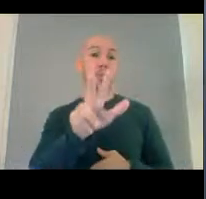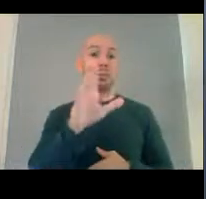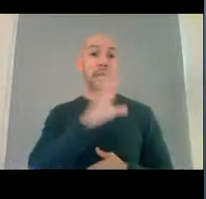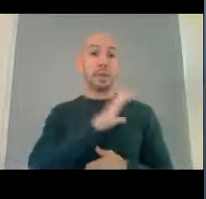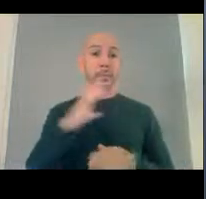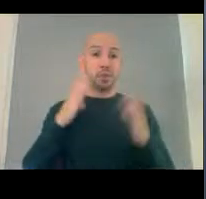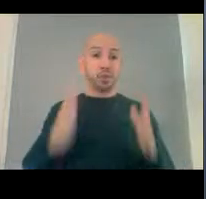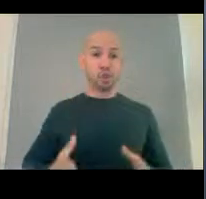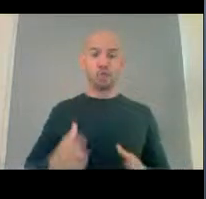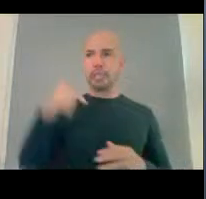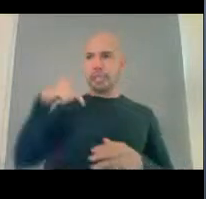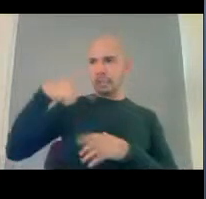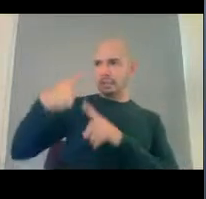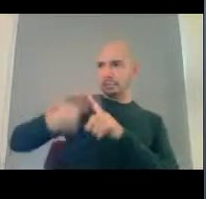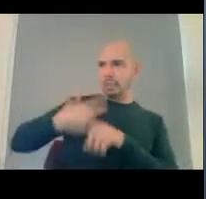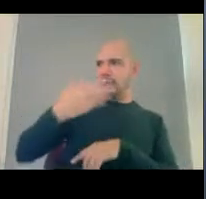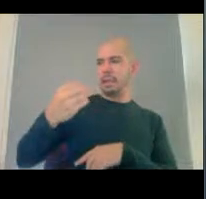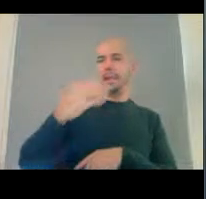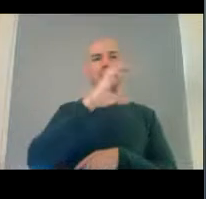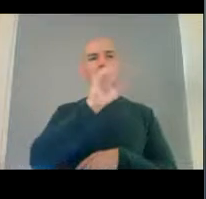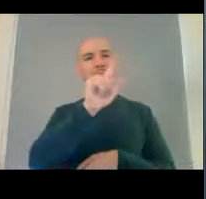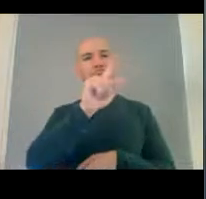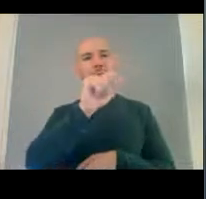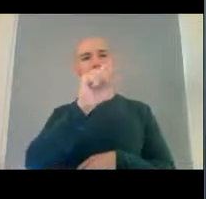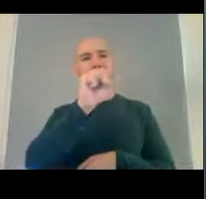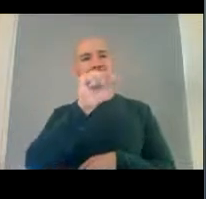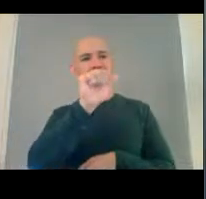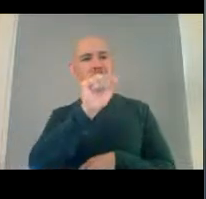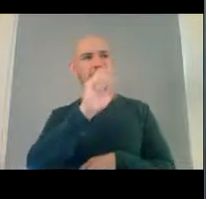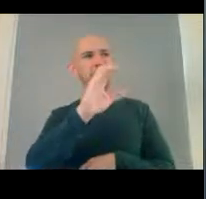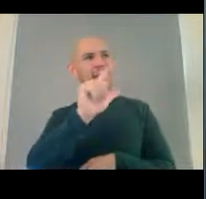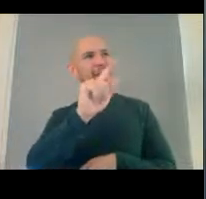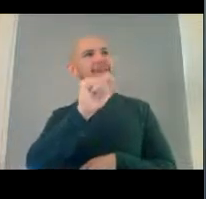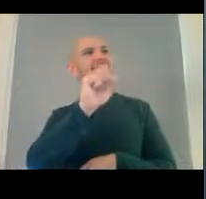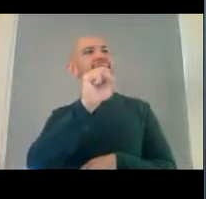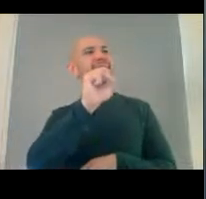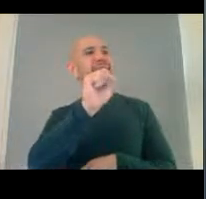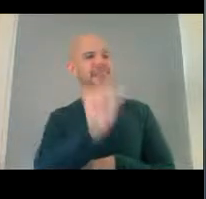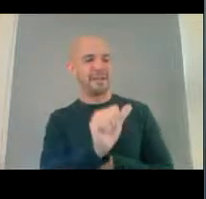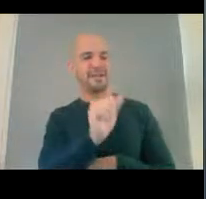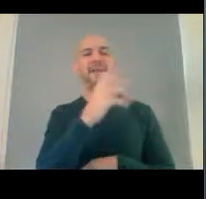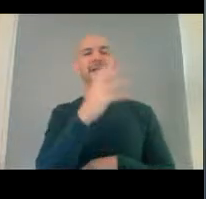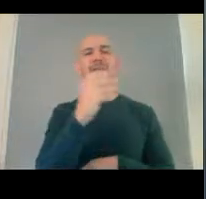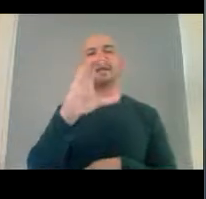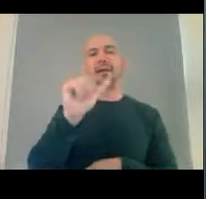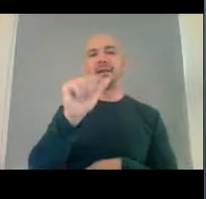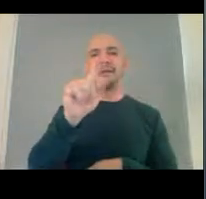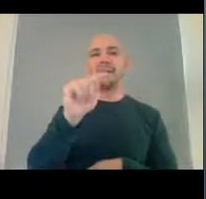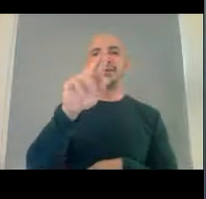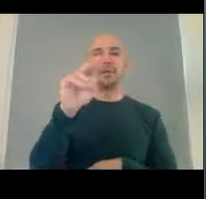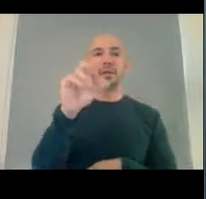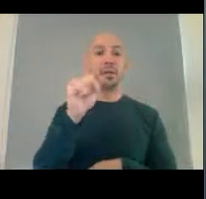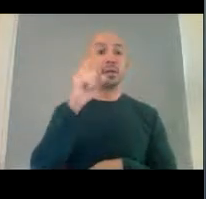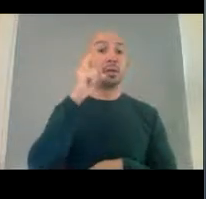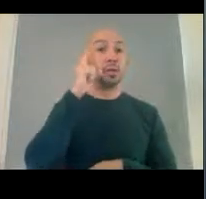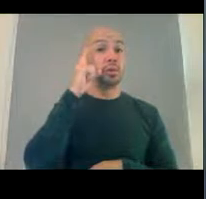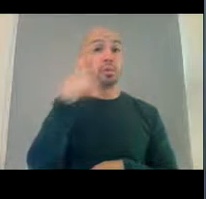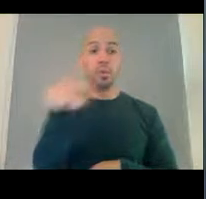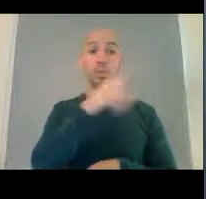month we along with calsta and caltrans issued a joint call for applications to serve on our new interagency equity advisory